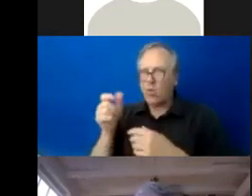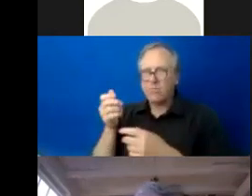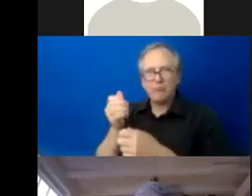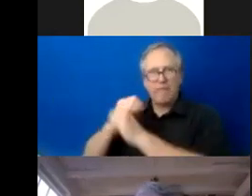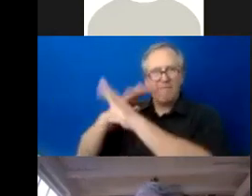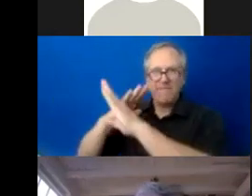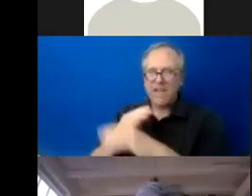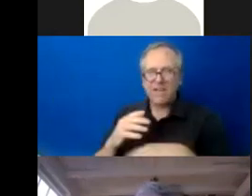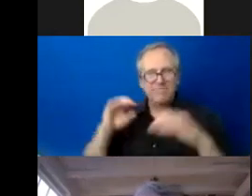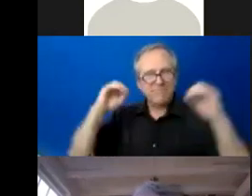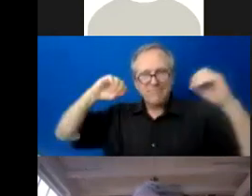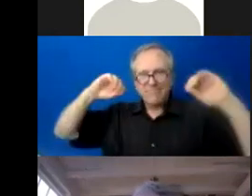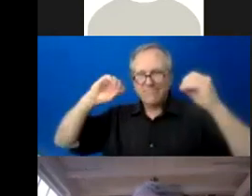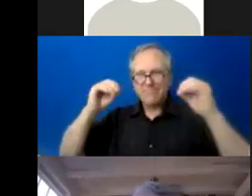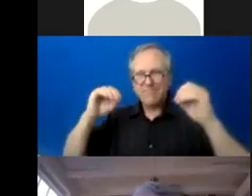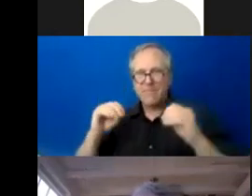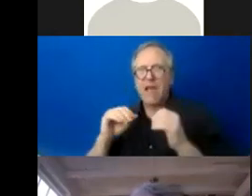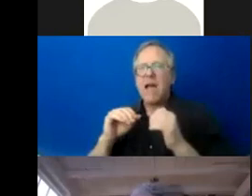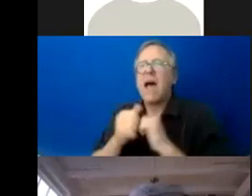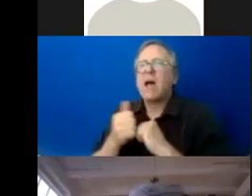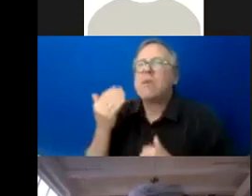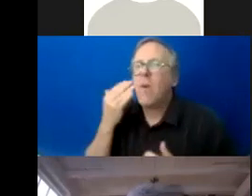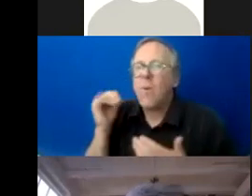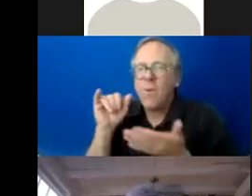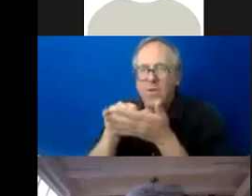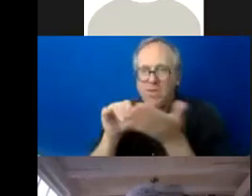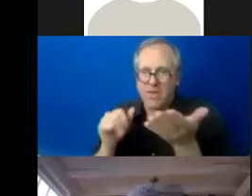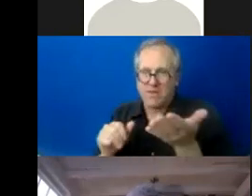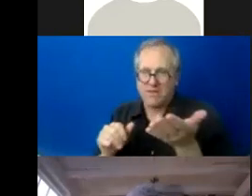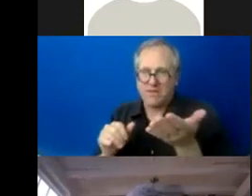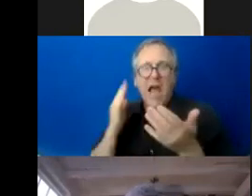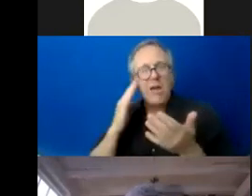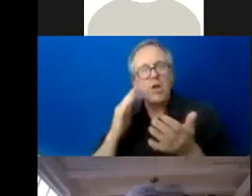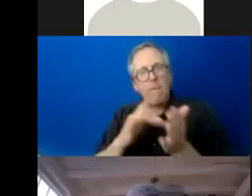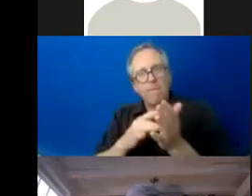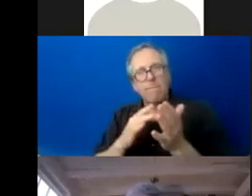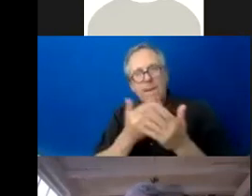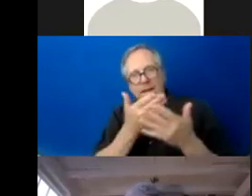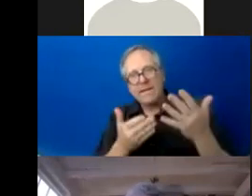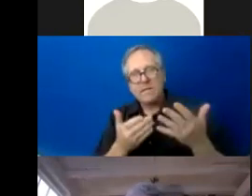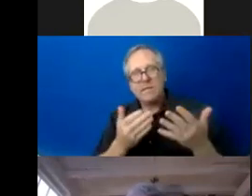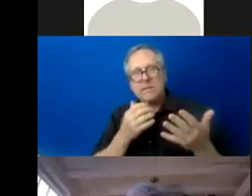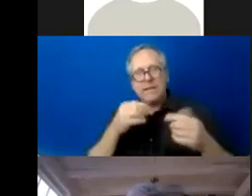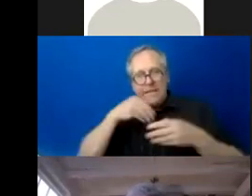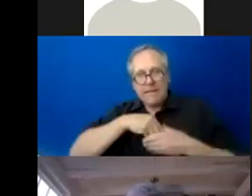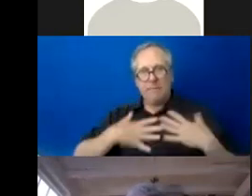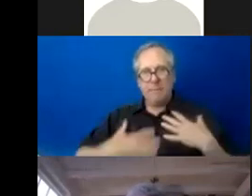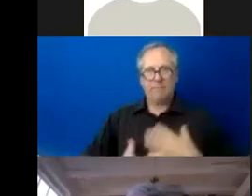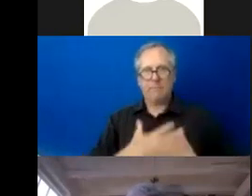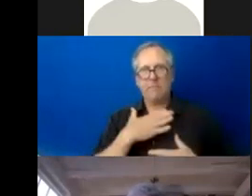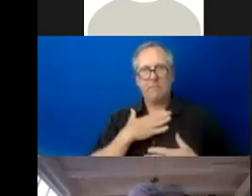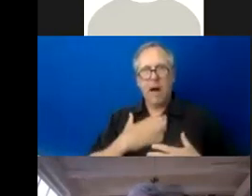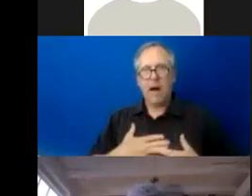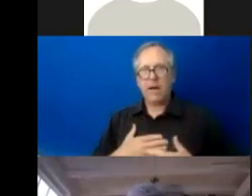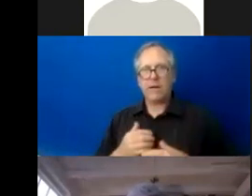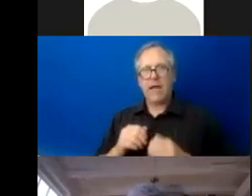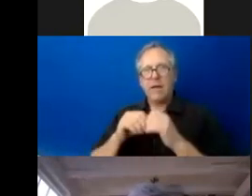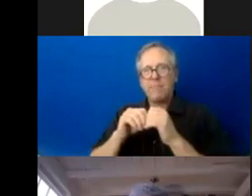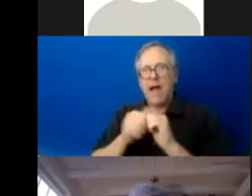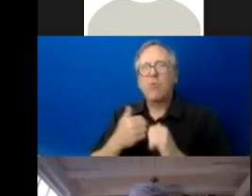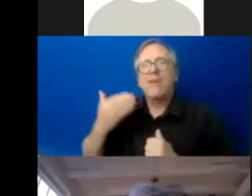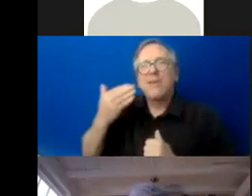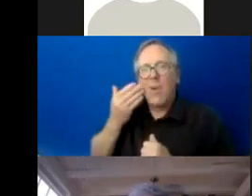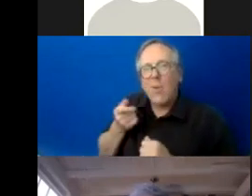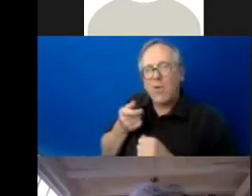Definitely, how do we know that? I with- mean, I know that different medications have different pathways in the body. Yeah. How do we know that